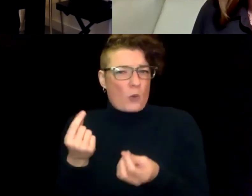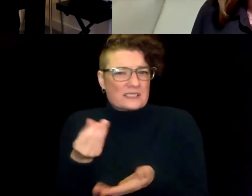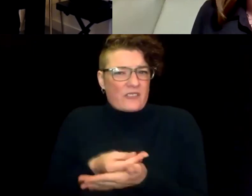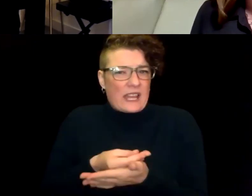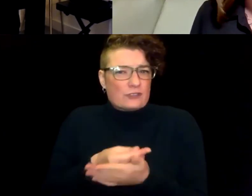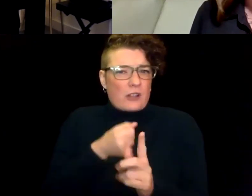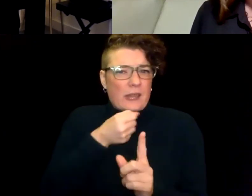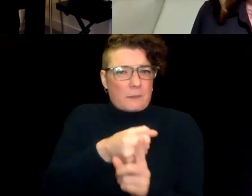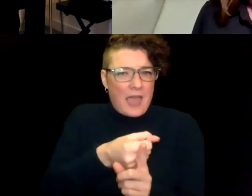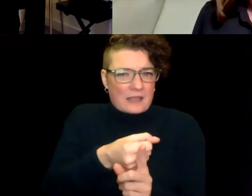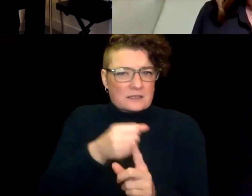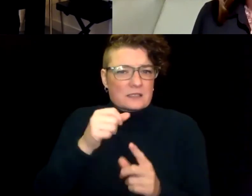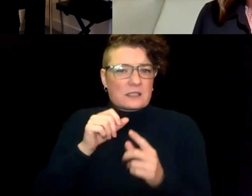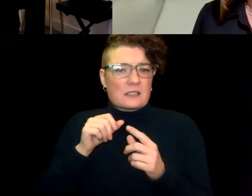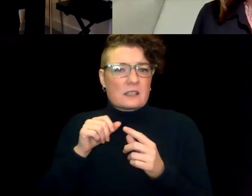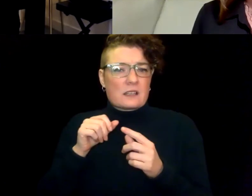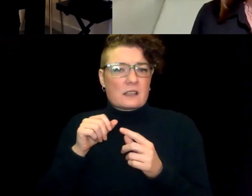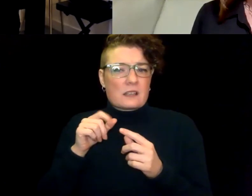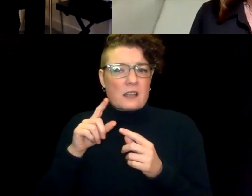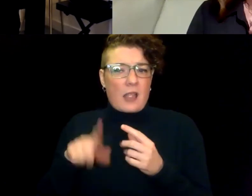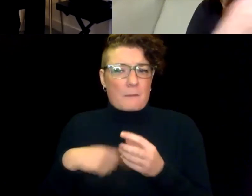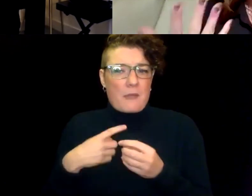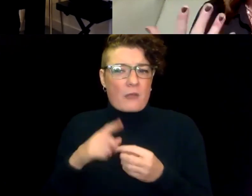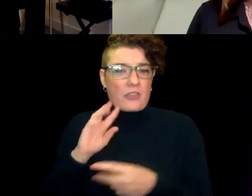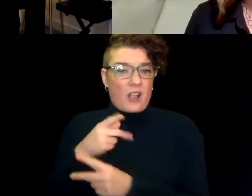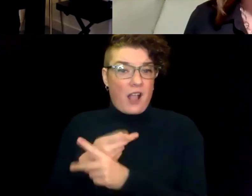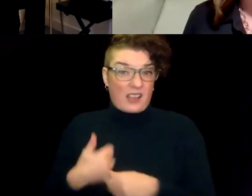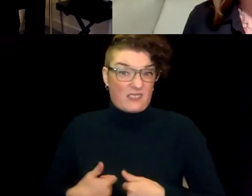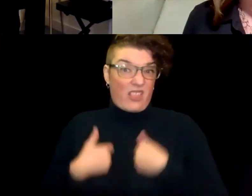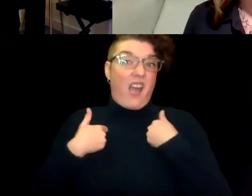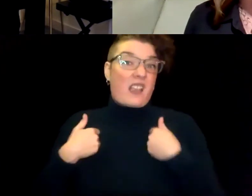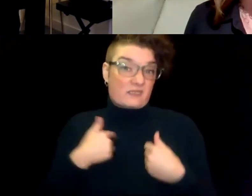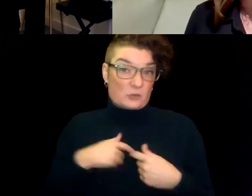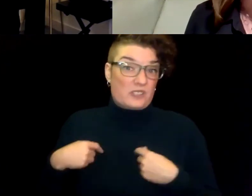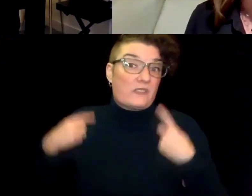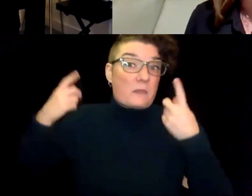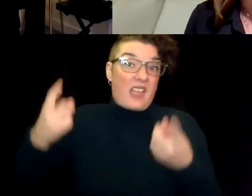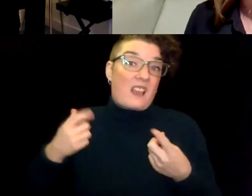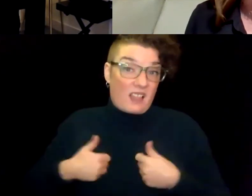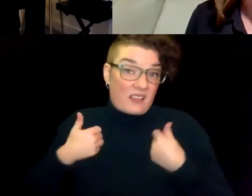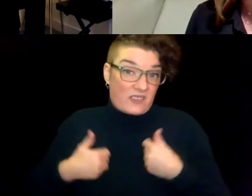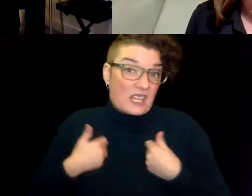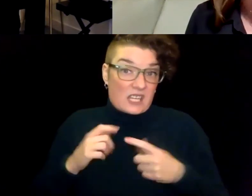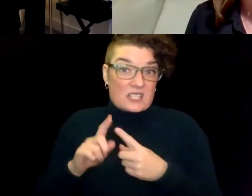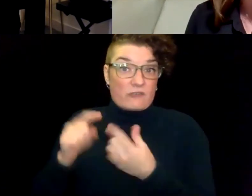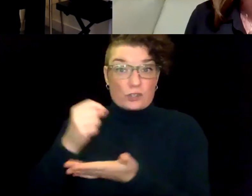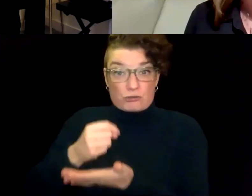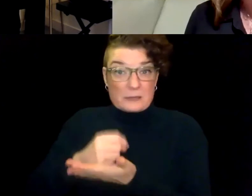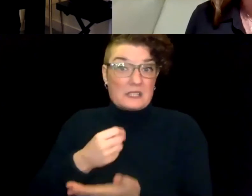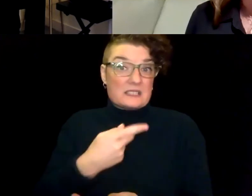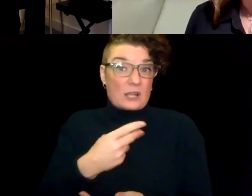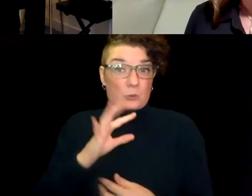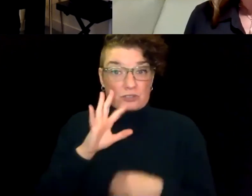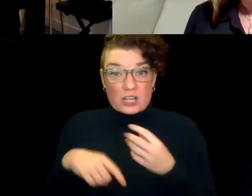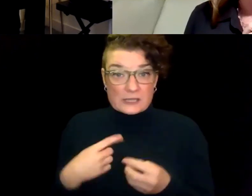the kinds of lives that we have been living and the treatments that we are talking about.